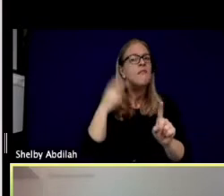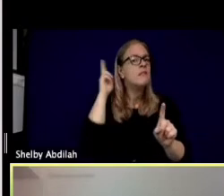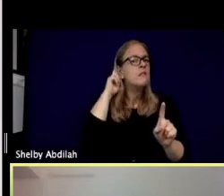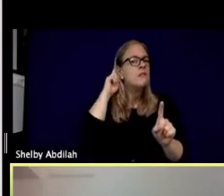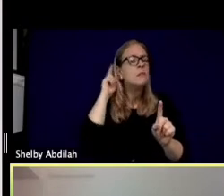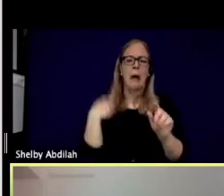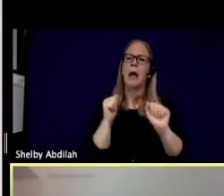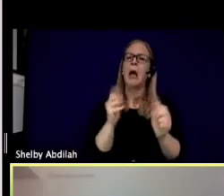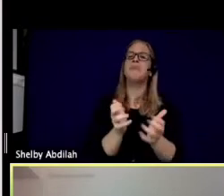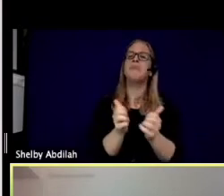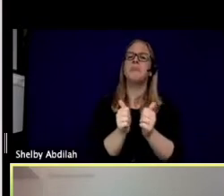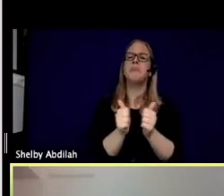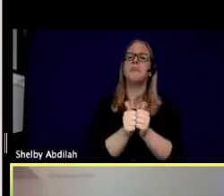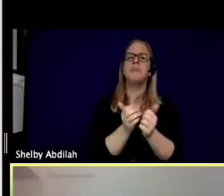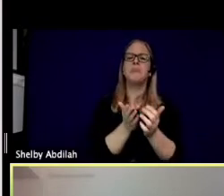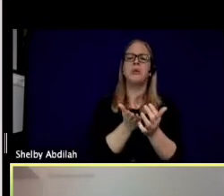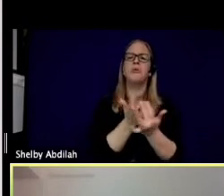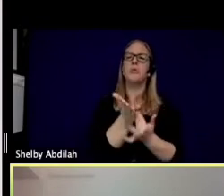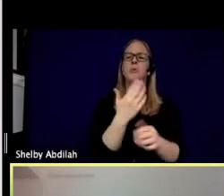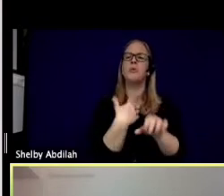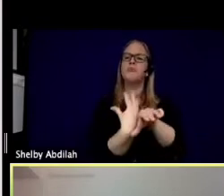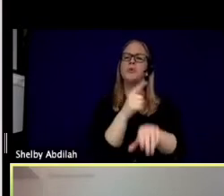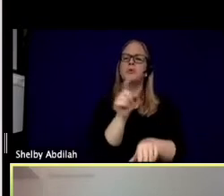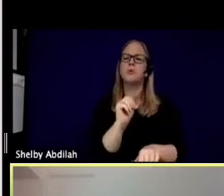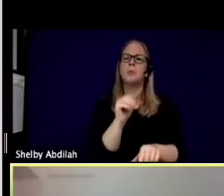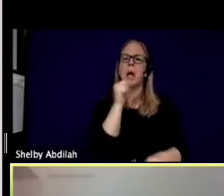there are some people who are in this,